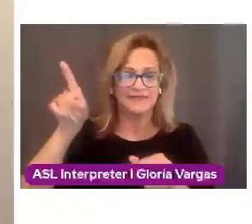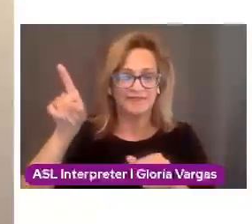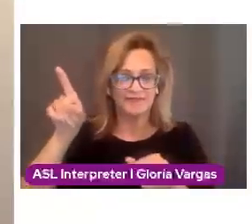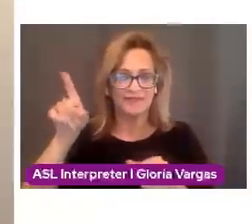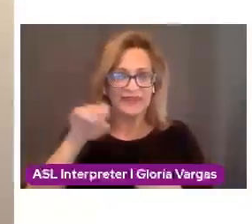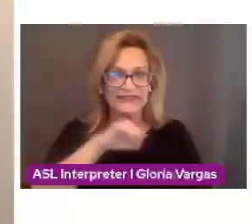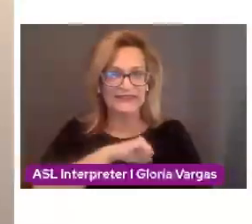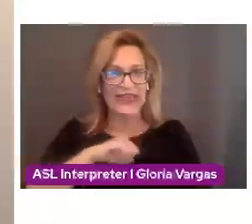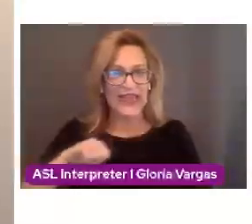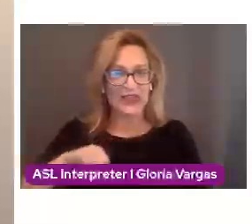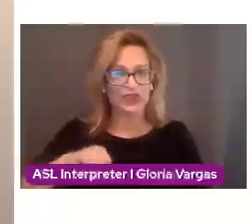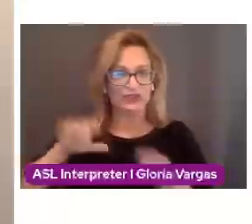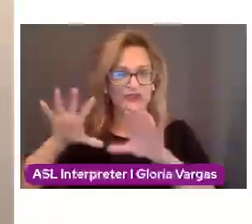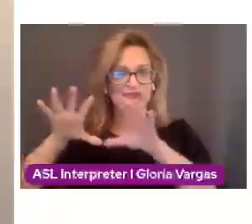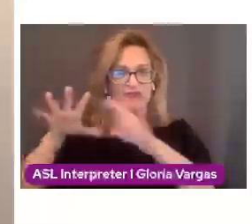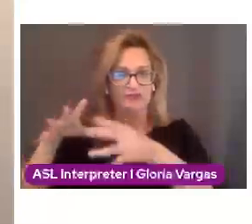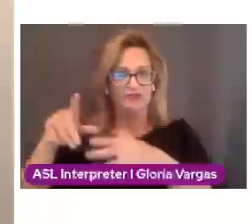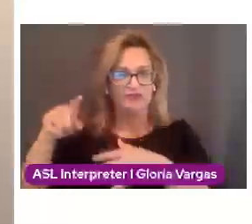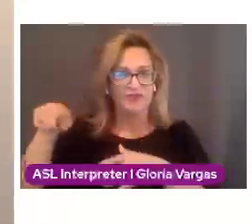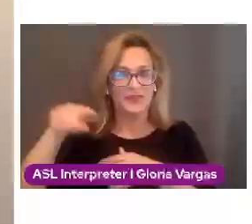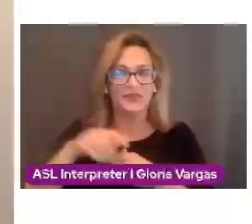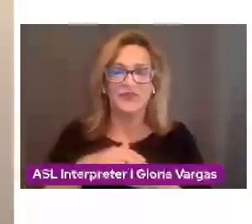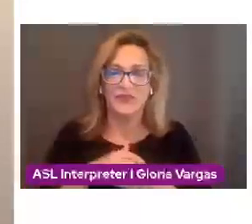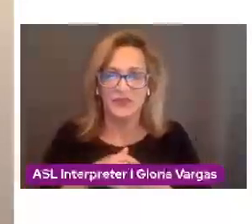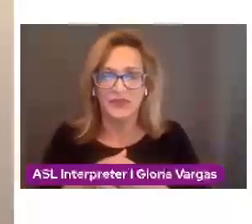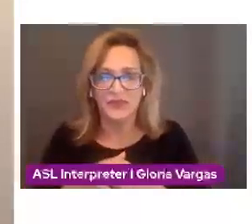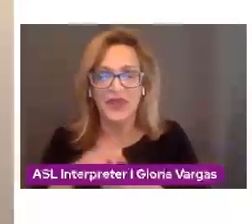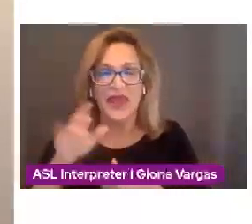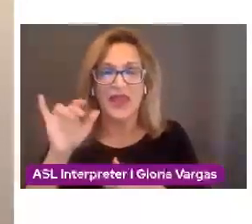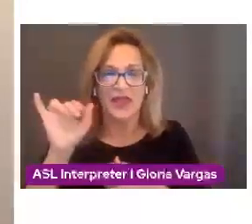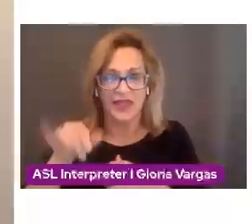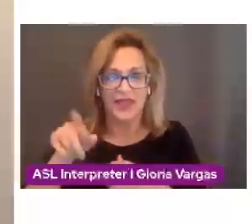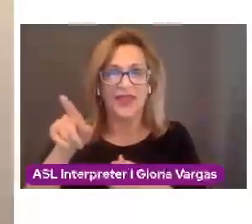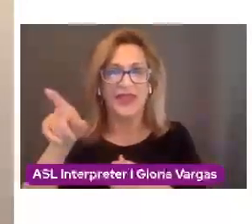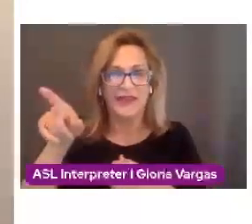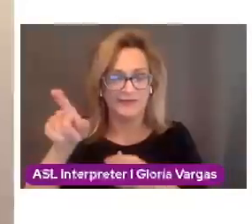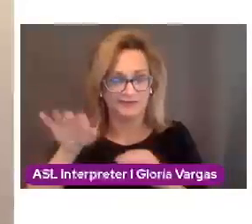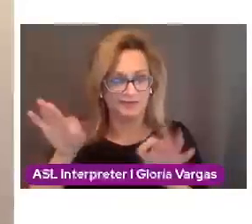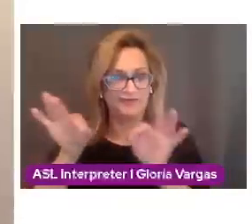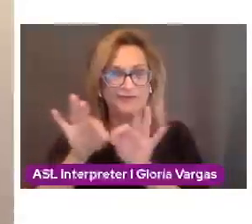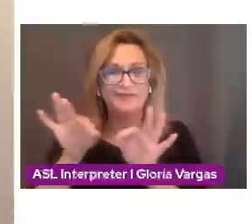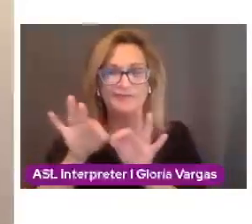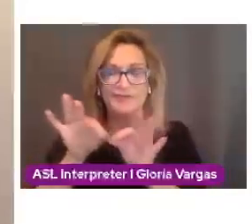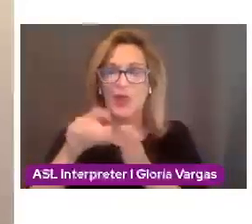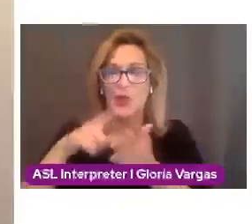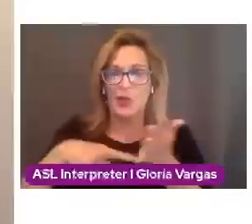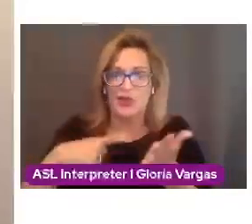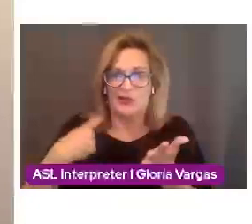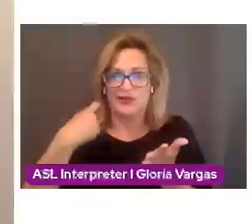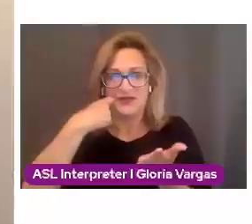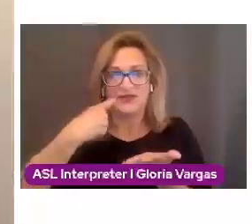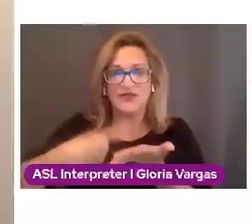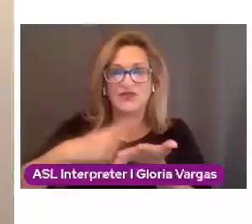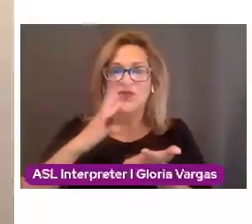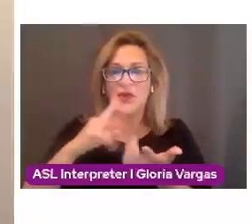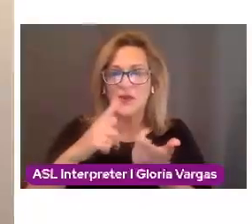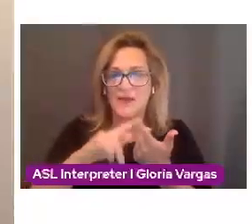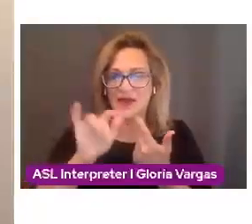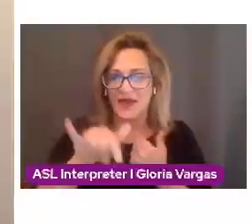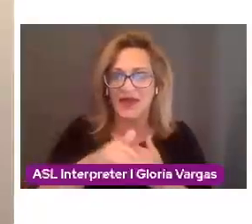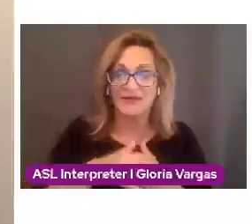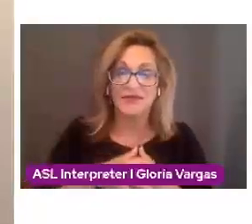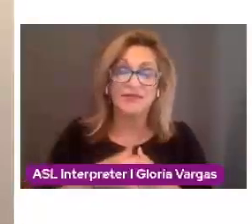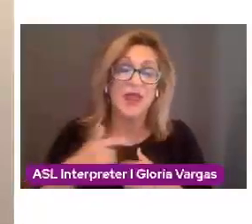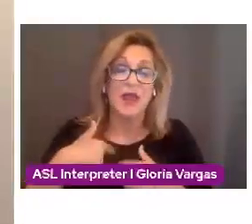So that's the prelude to what we're talking about. So I mentioned it a little bit earlier, but basically